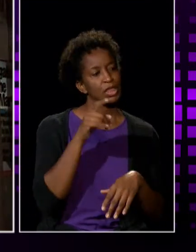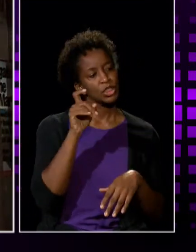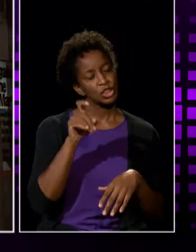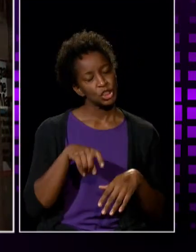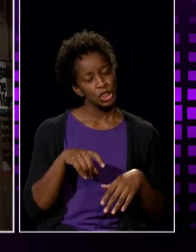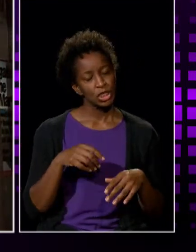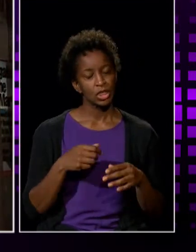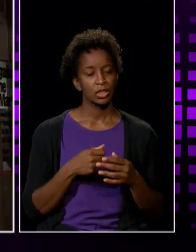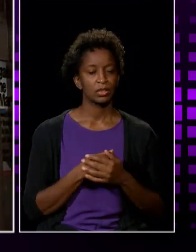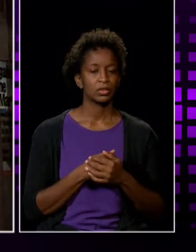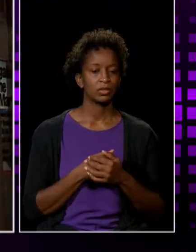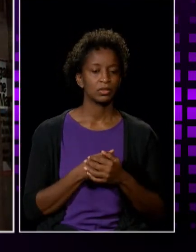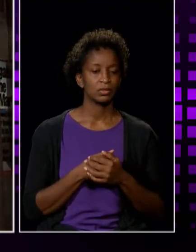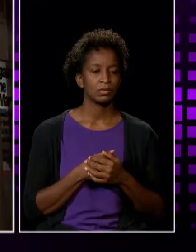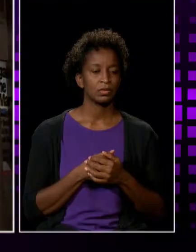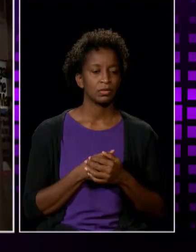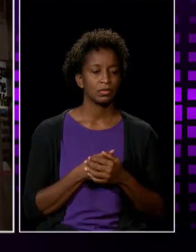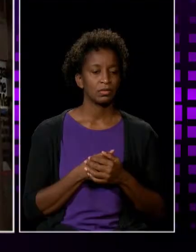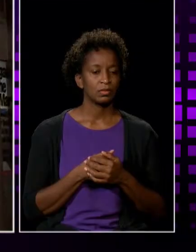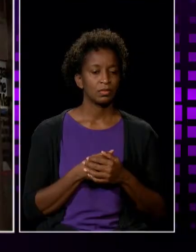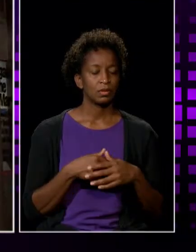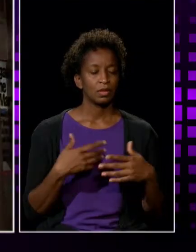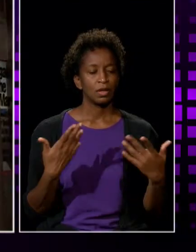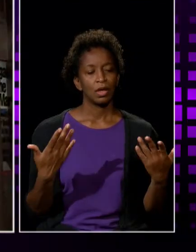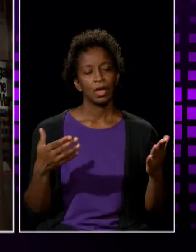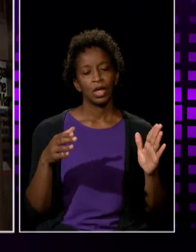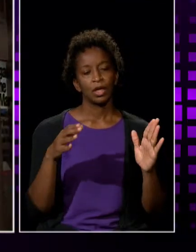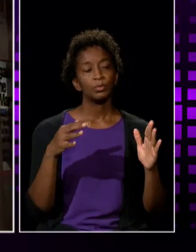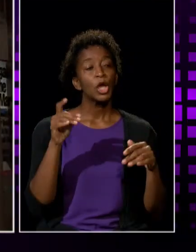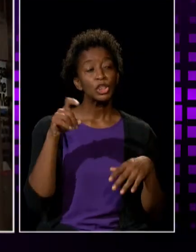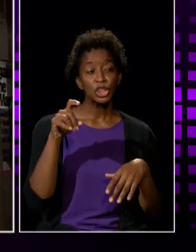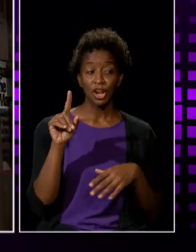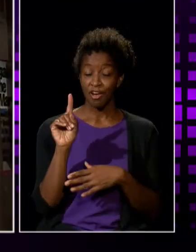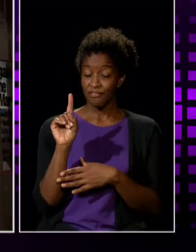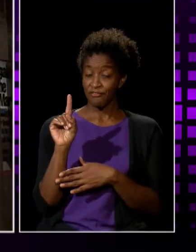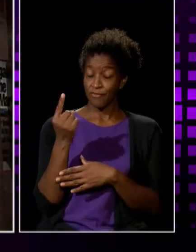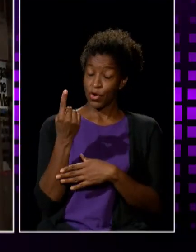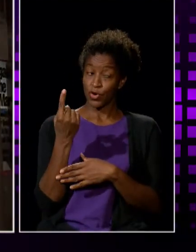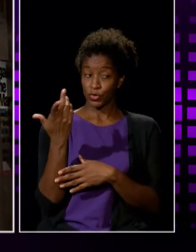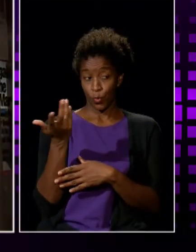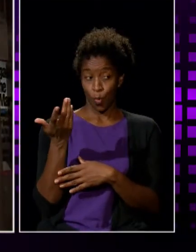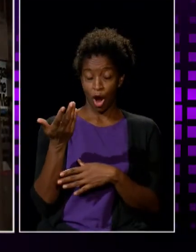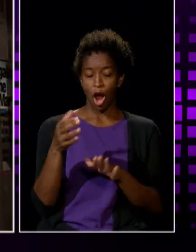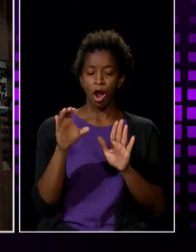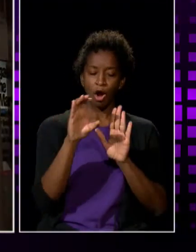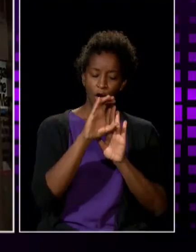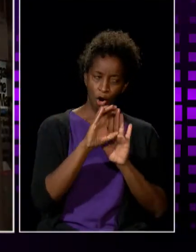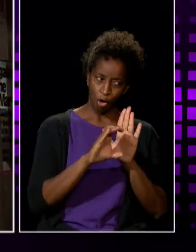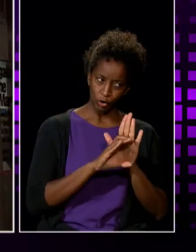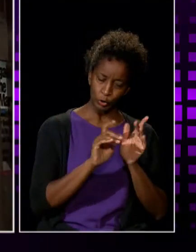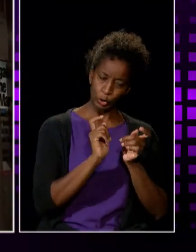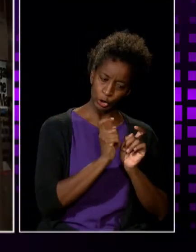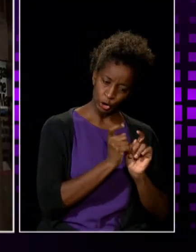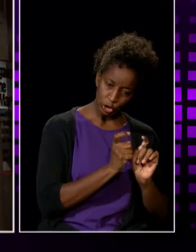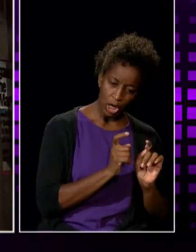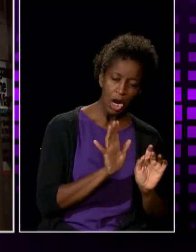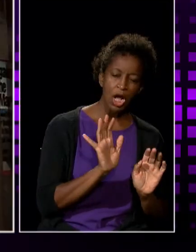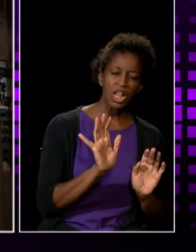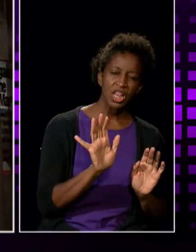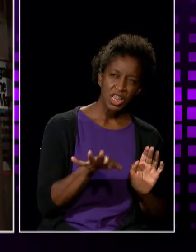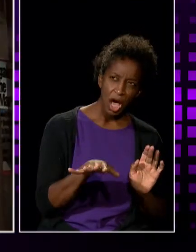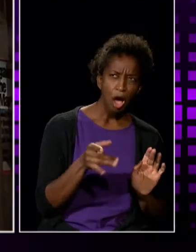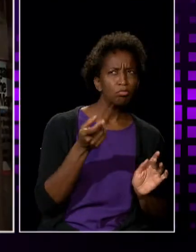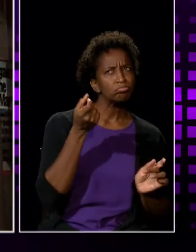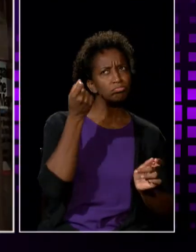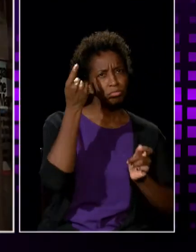the more far-reaching constitutional changes first, and I understand the logic. I understand that is the conventional way of